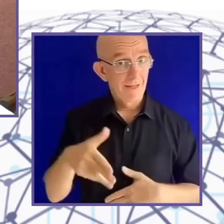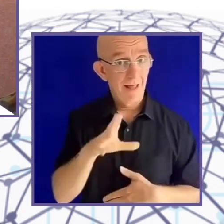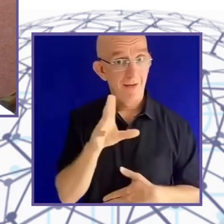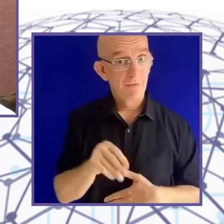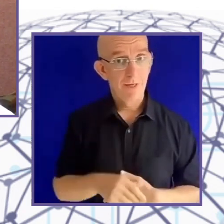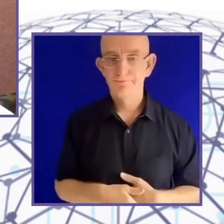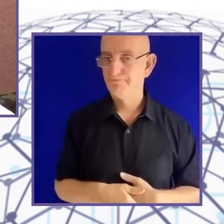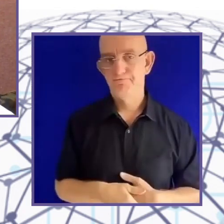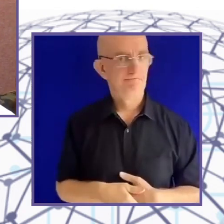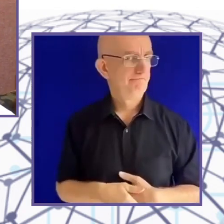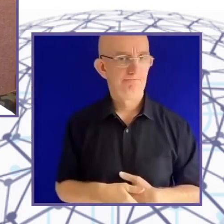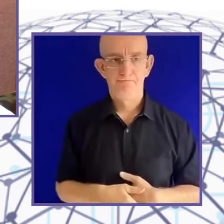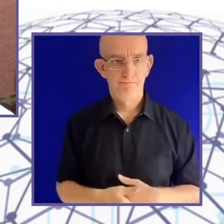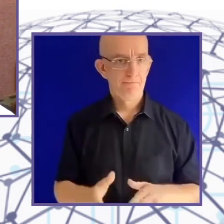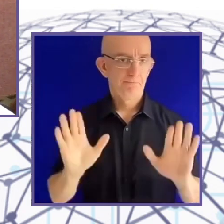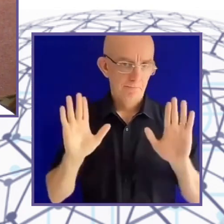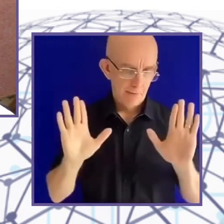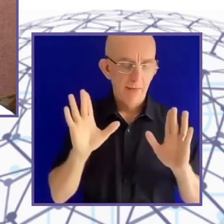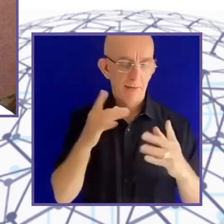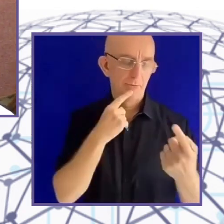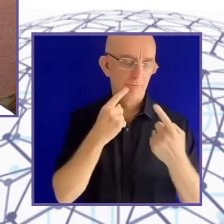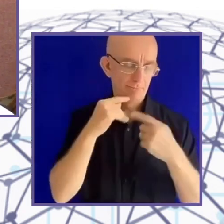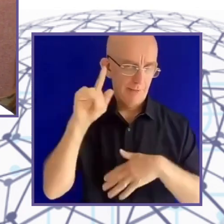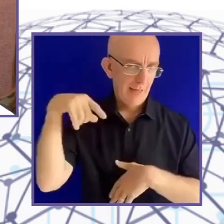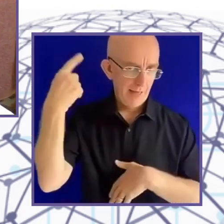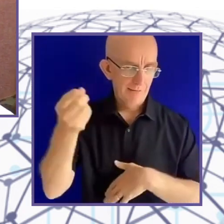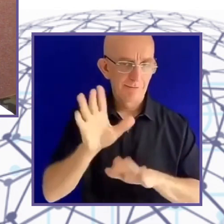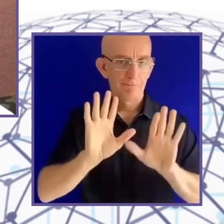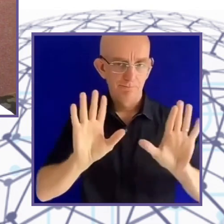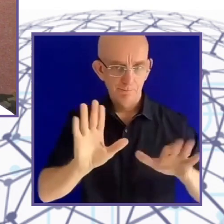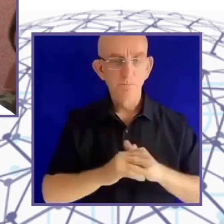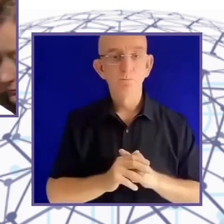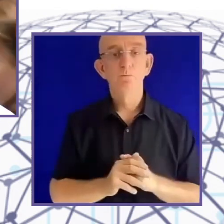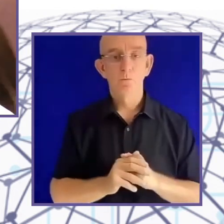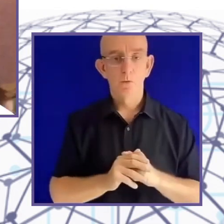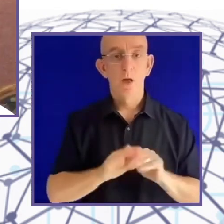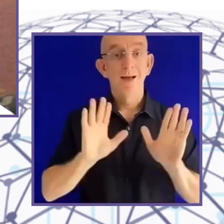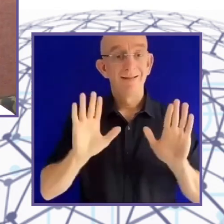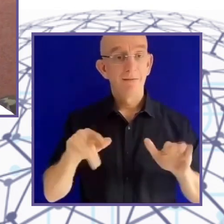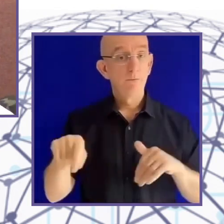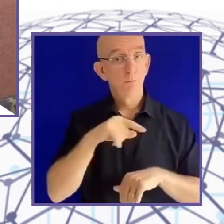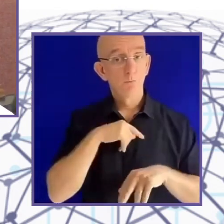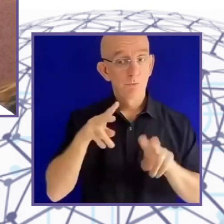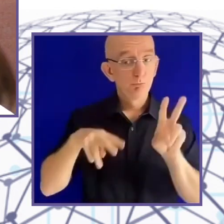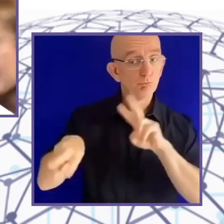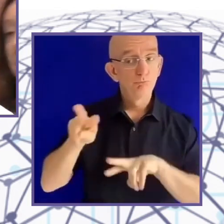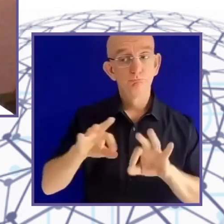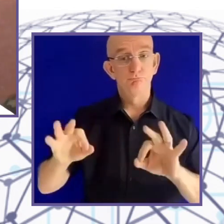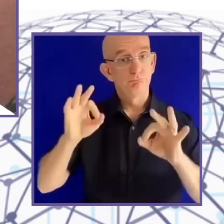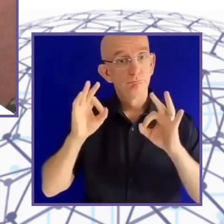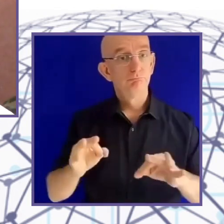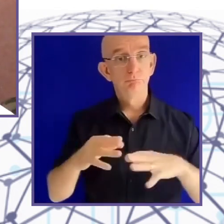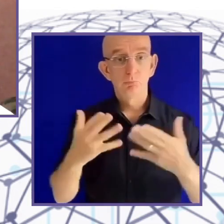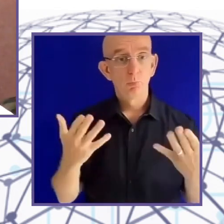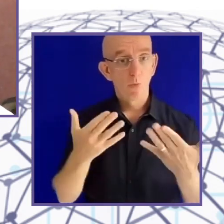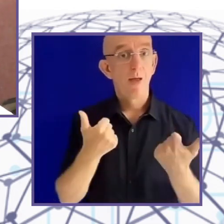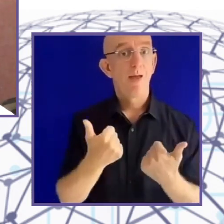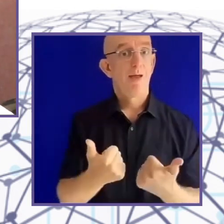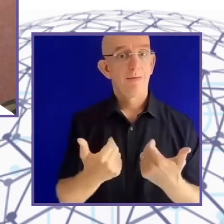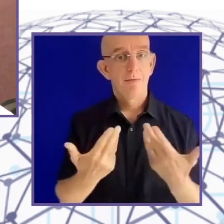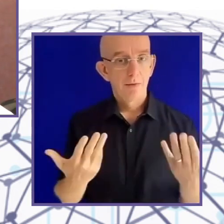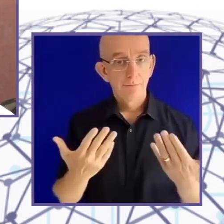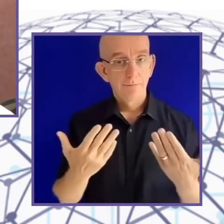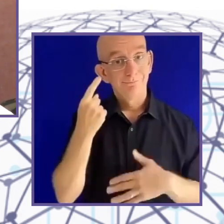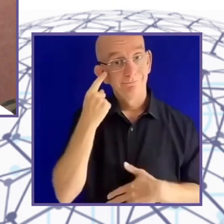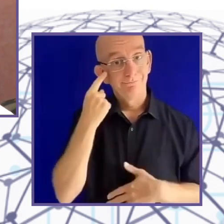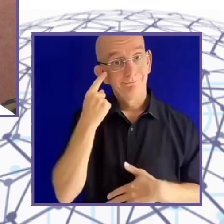are innovative ways in which to finance access to AT. That the use of an mHealth